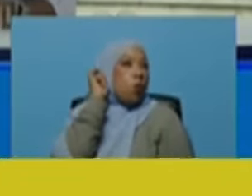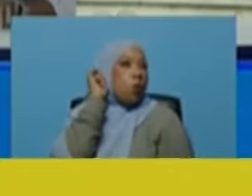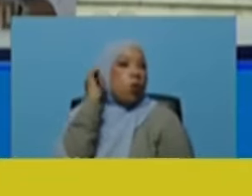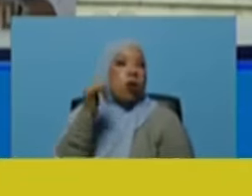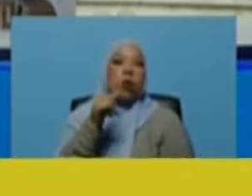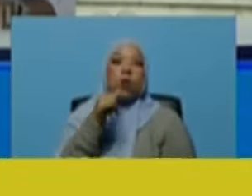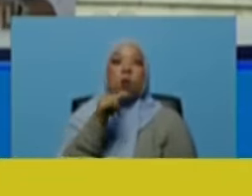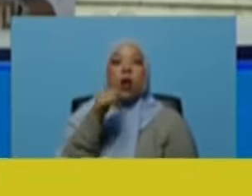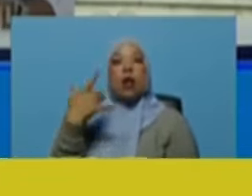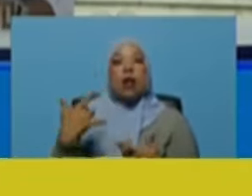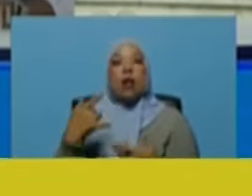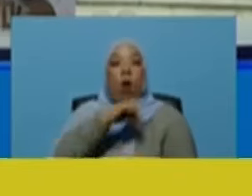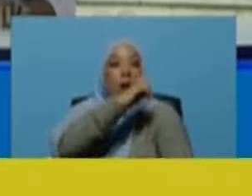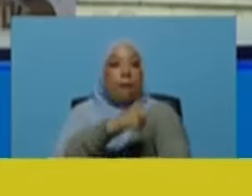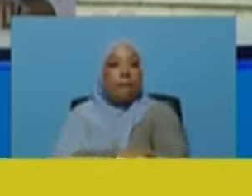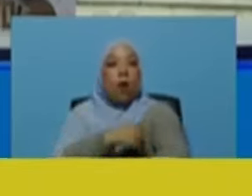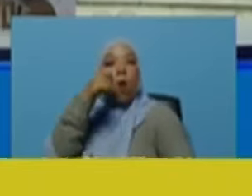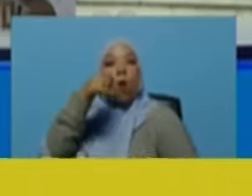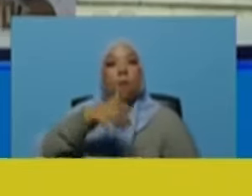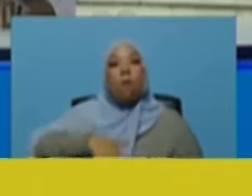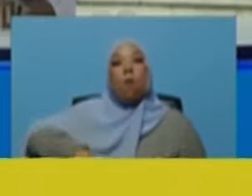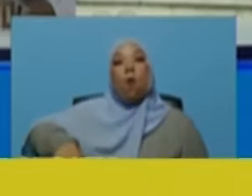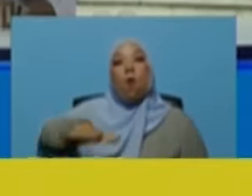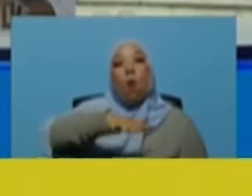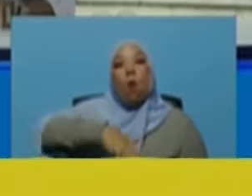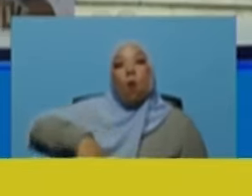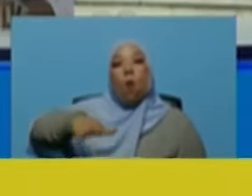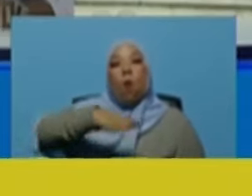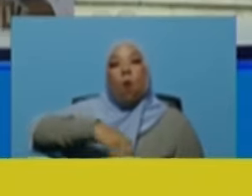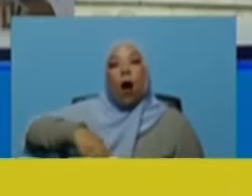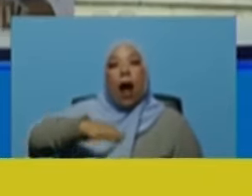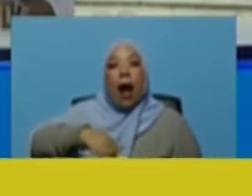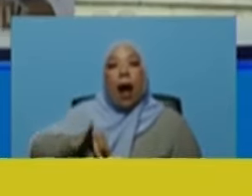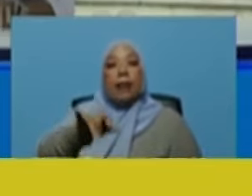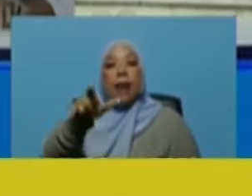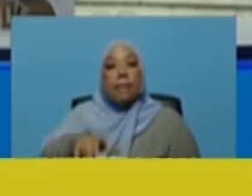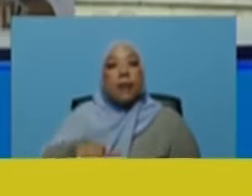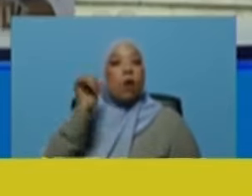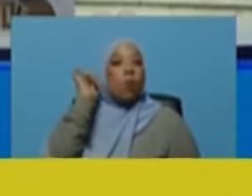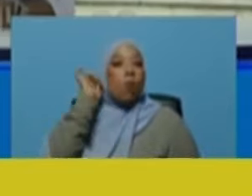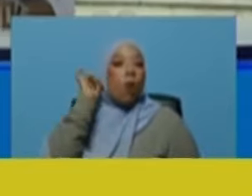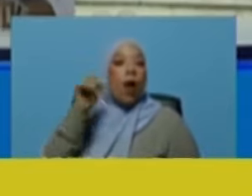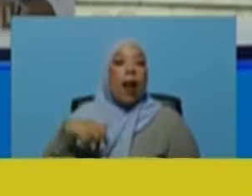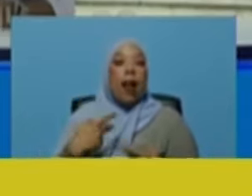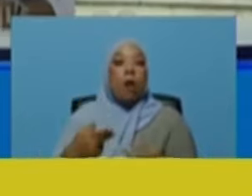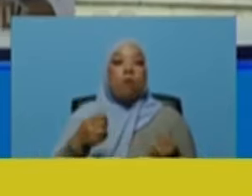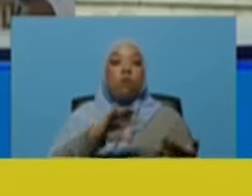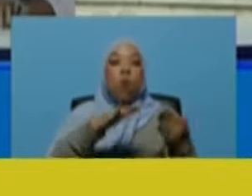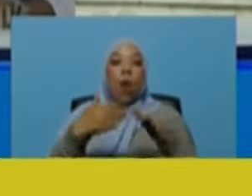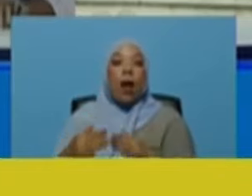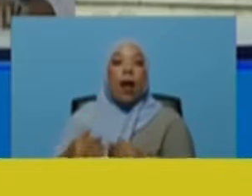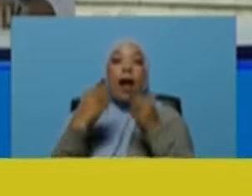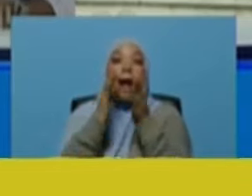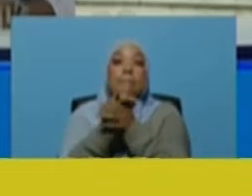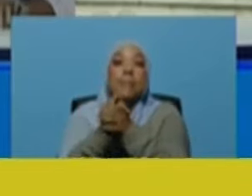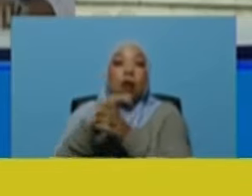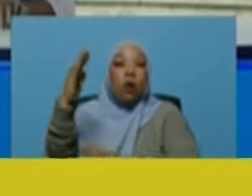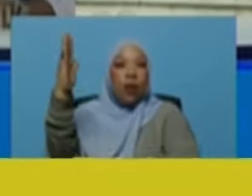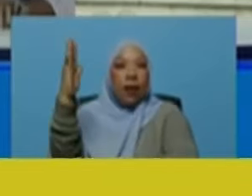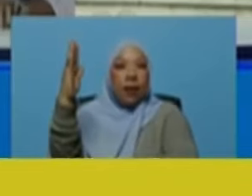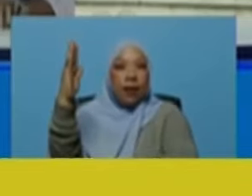also one of the spokeswomen of the People's Power, my loved Mary Galindez. Go ahead, Lara.